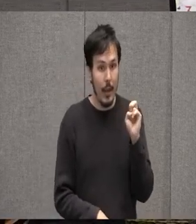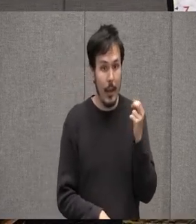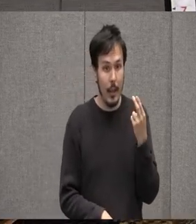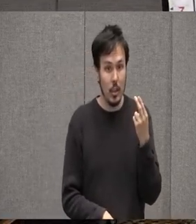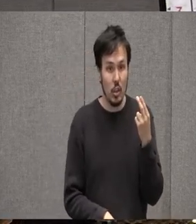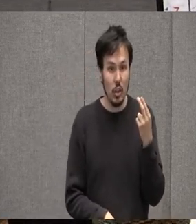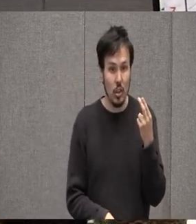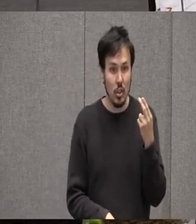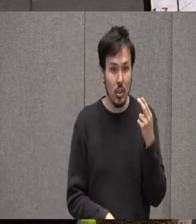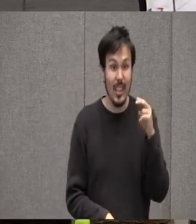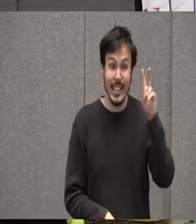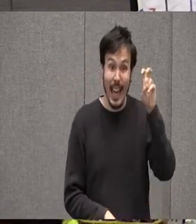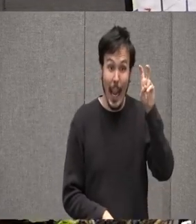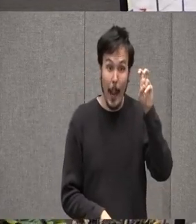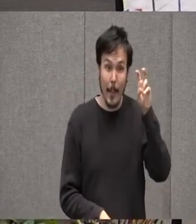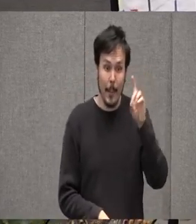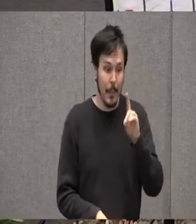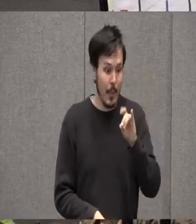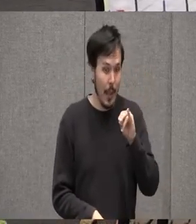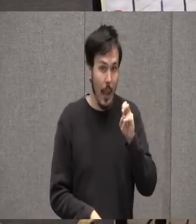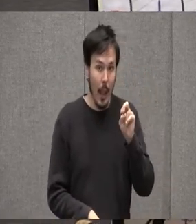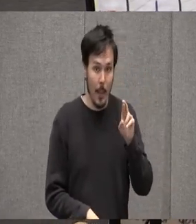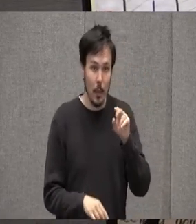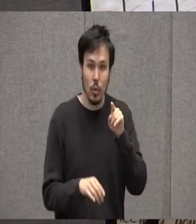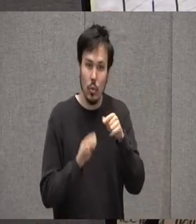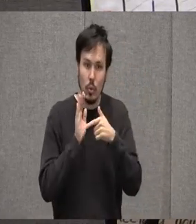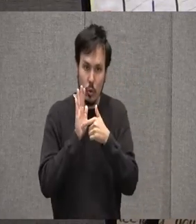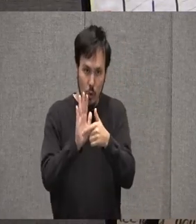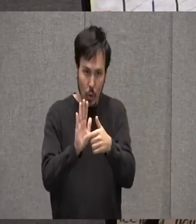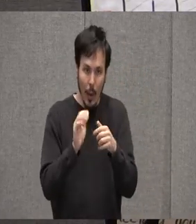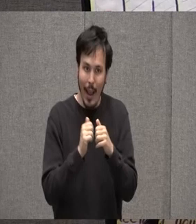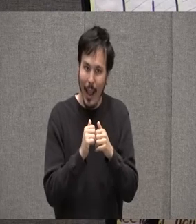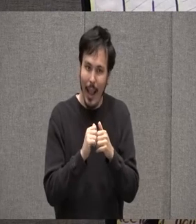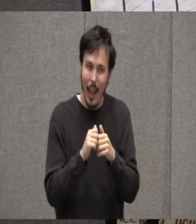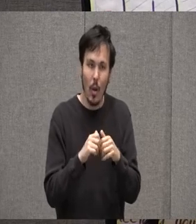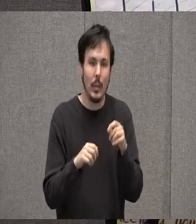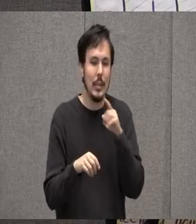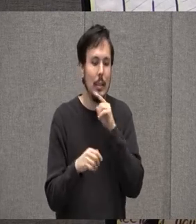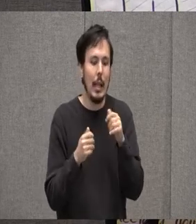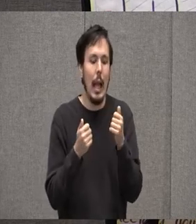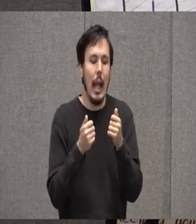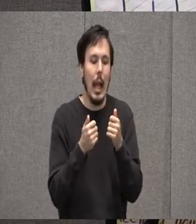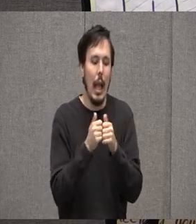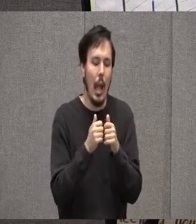line from end to end going through the middle. So it's how like wide it is.